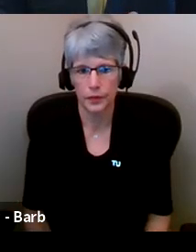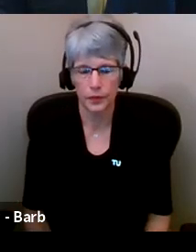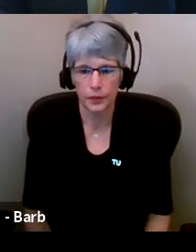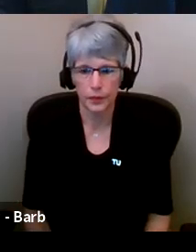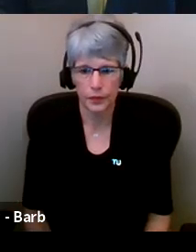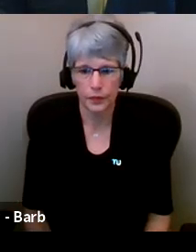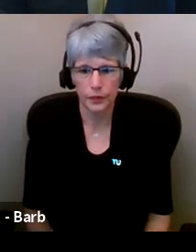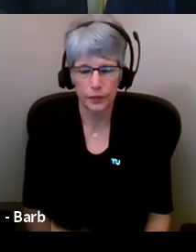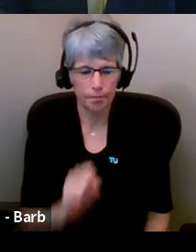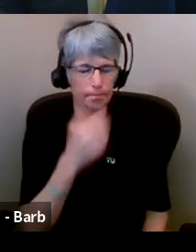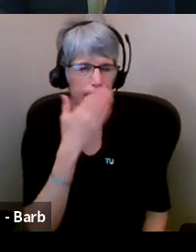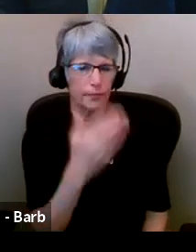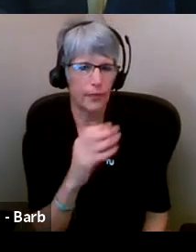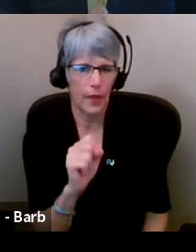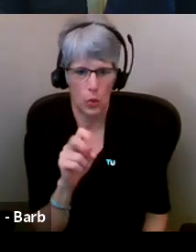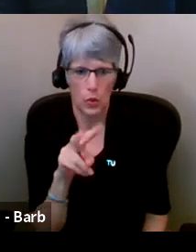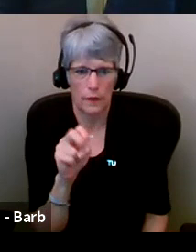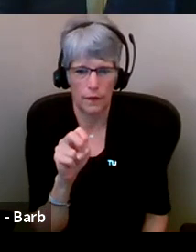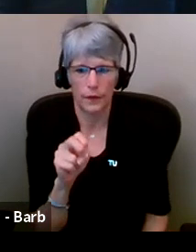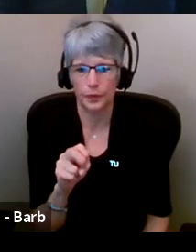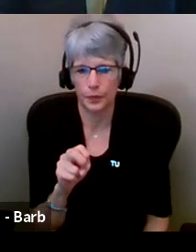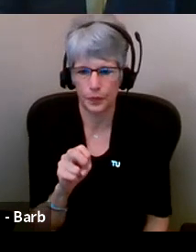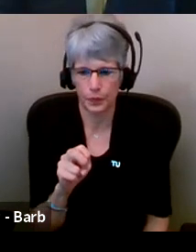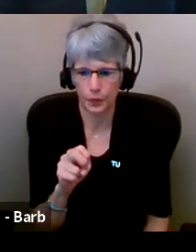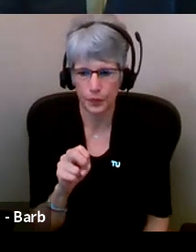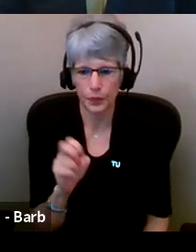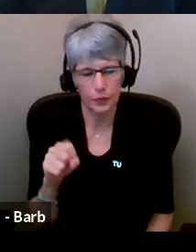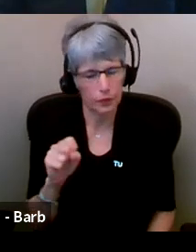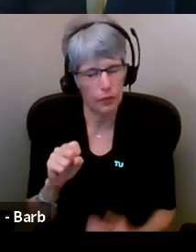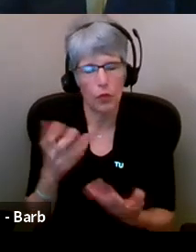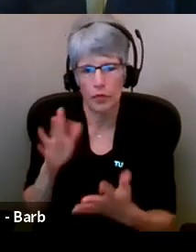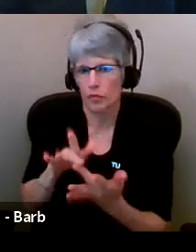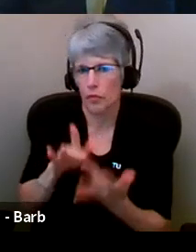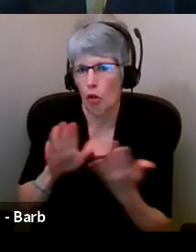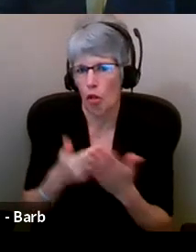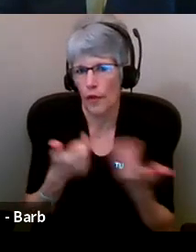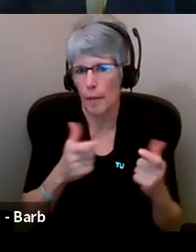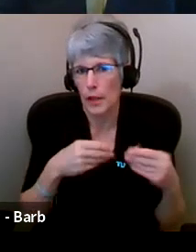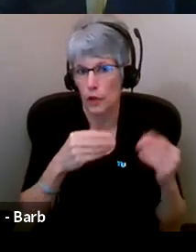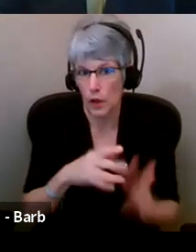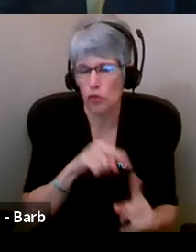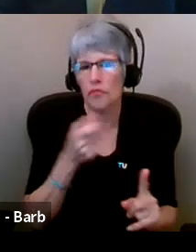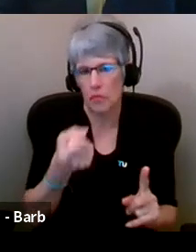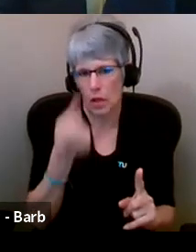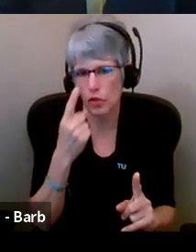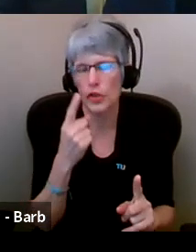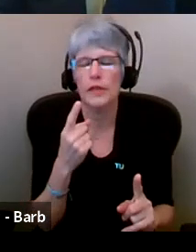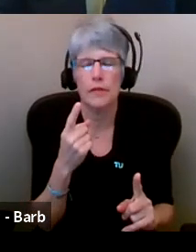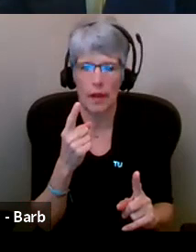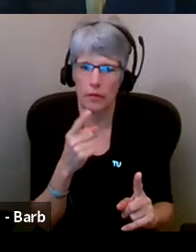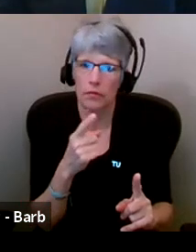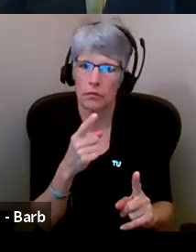Yes, and thank you, Steve. We are in communication with all our major vendors, and they understand that they are required to meet the same requirements